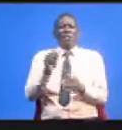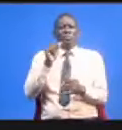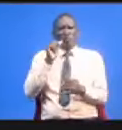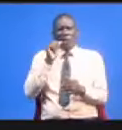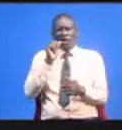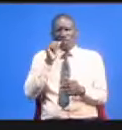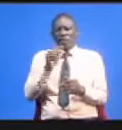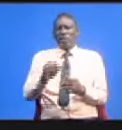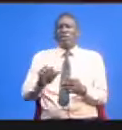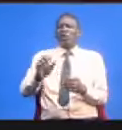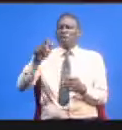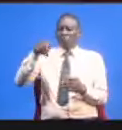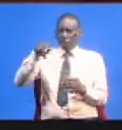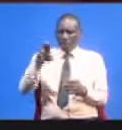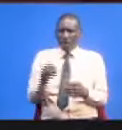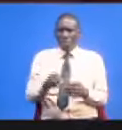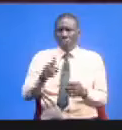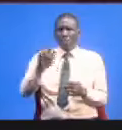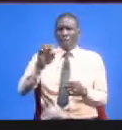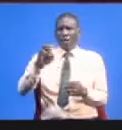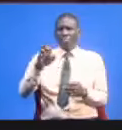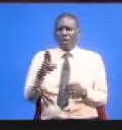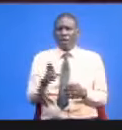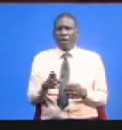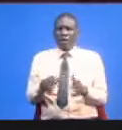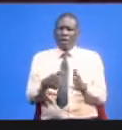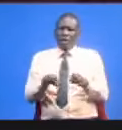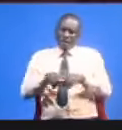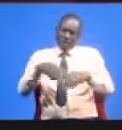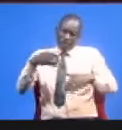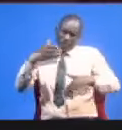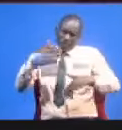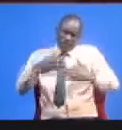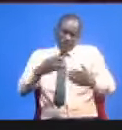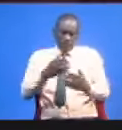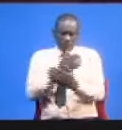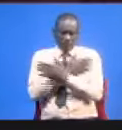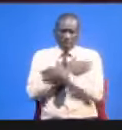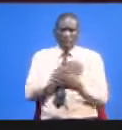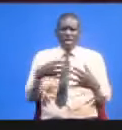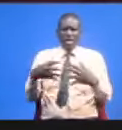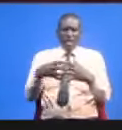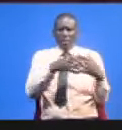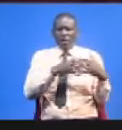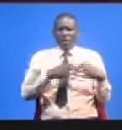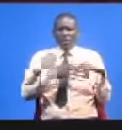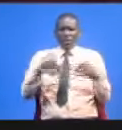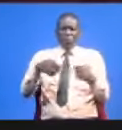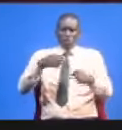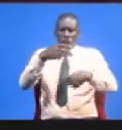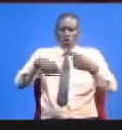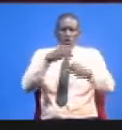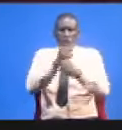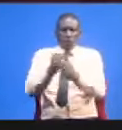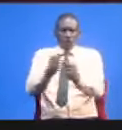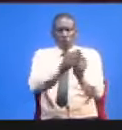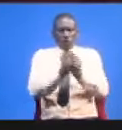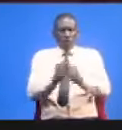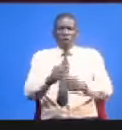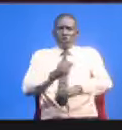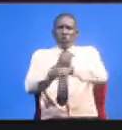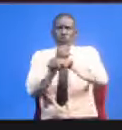and British Prime Minister Keir Starmer. As the closest of allies, the UK and US will continue to work together